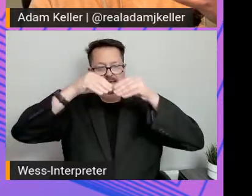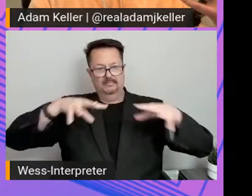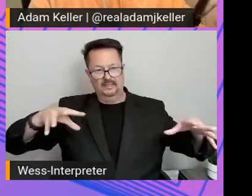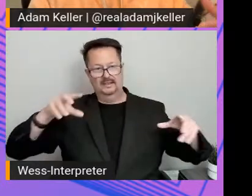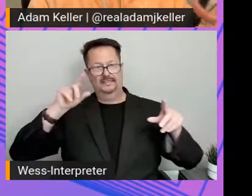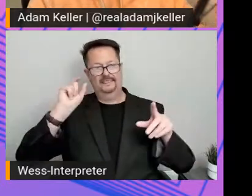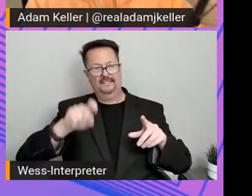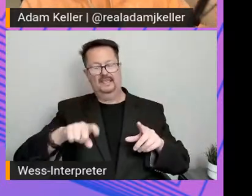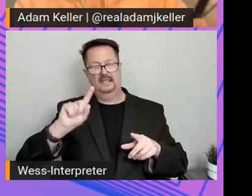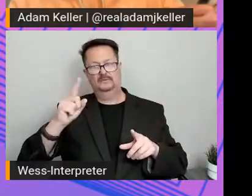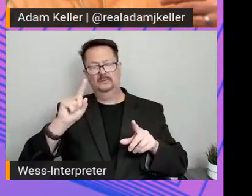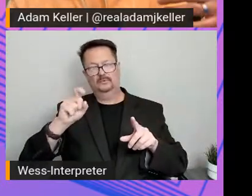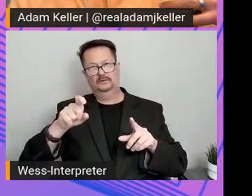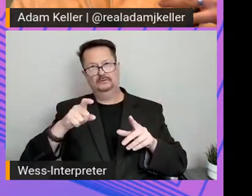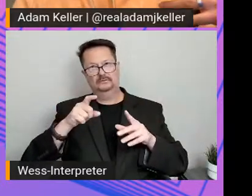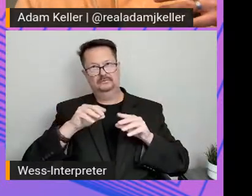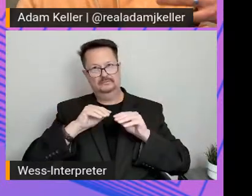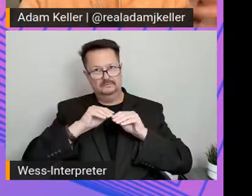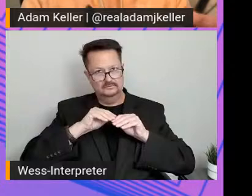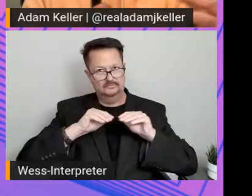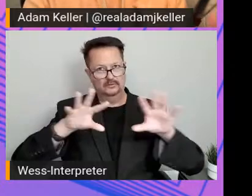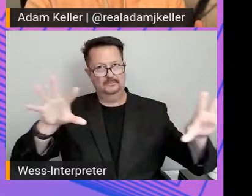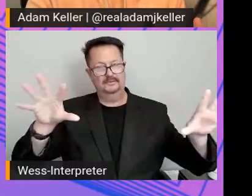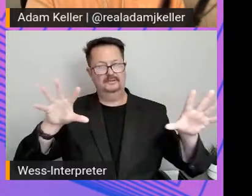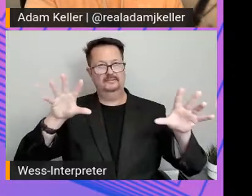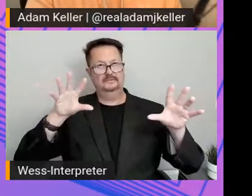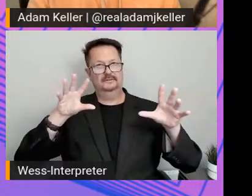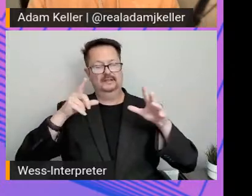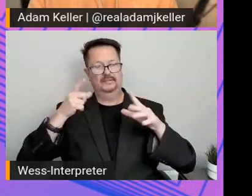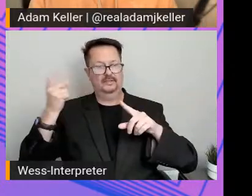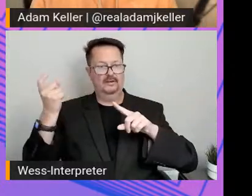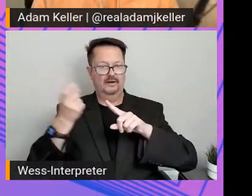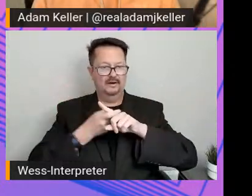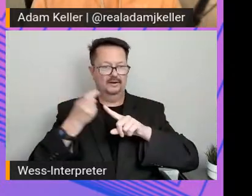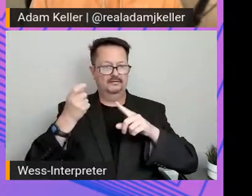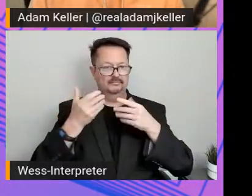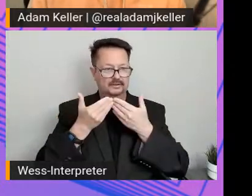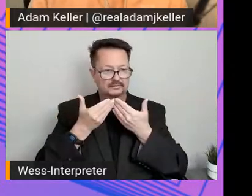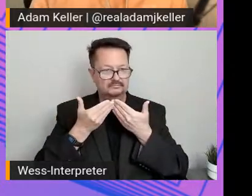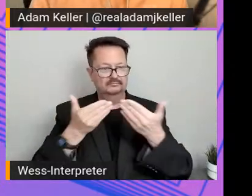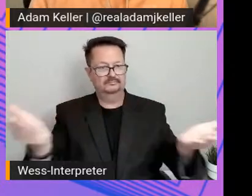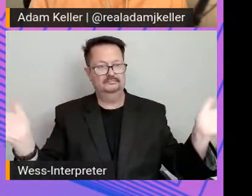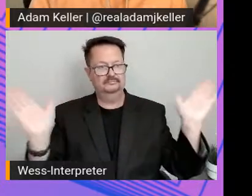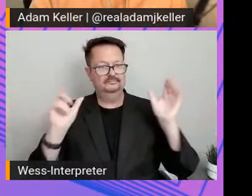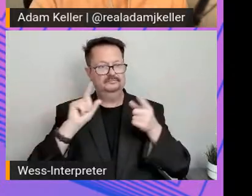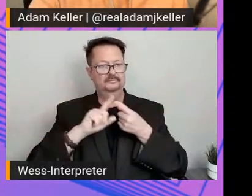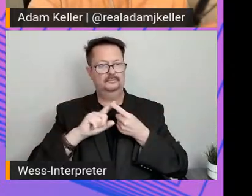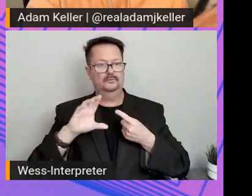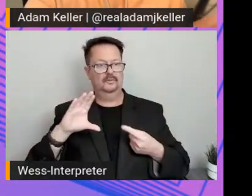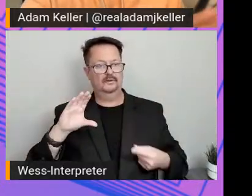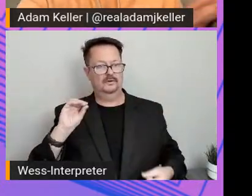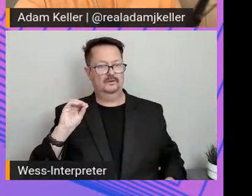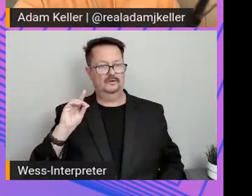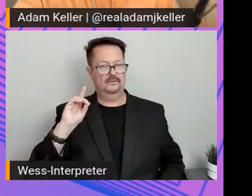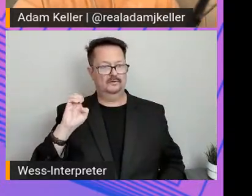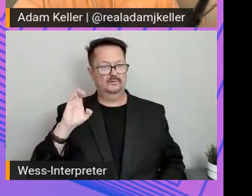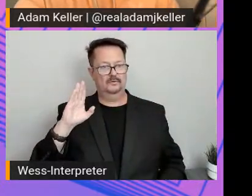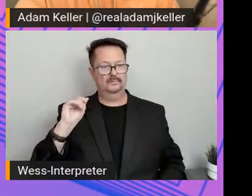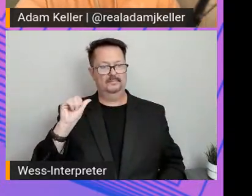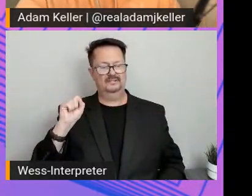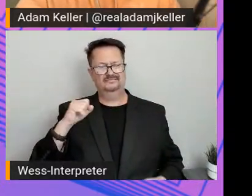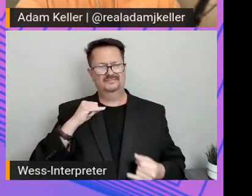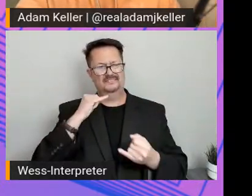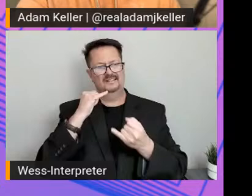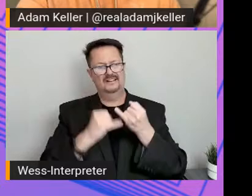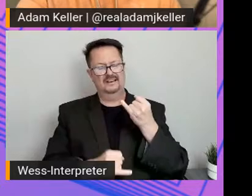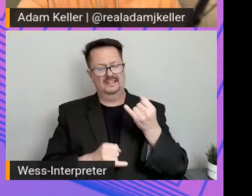deployments and our automation is when changes are merged to our code base. And then the last thing to mention with that single